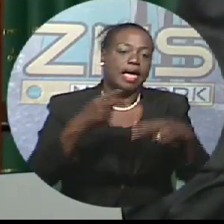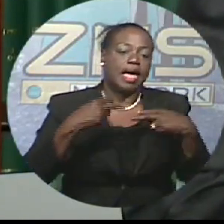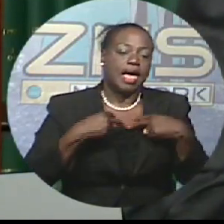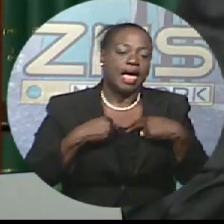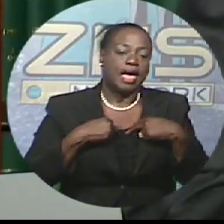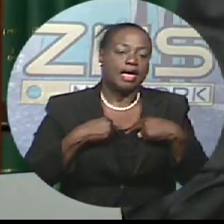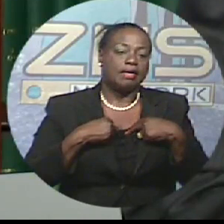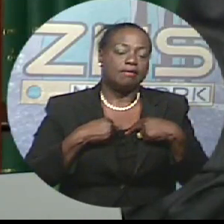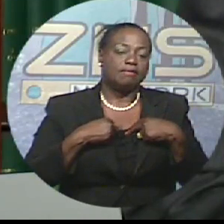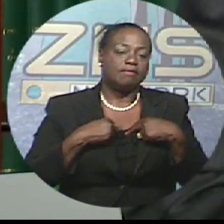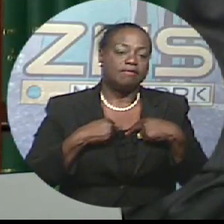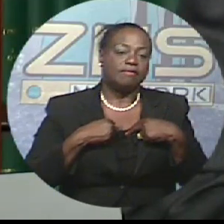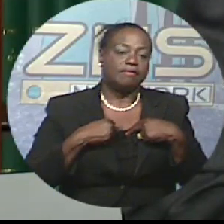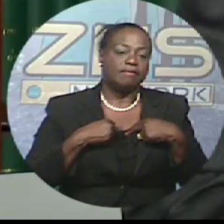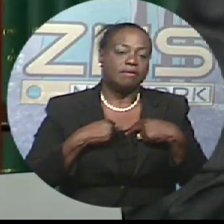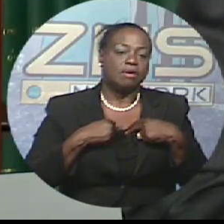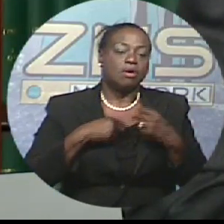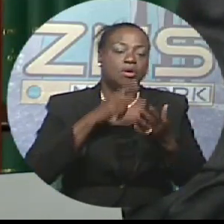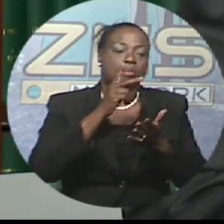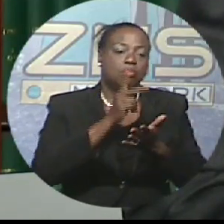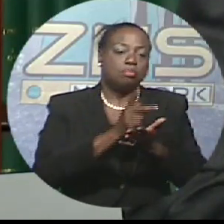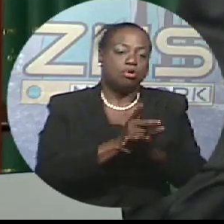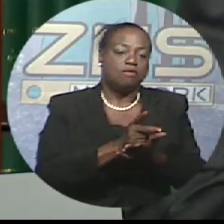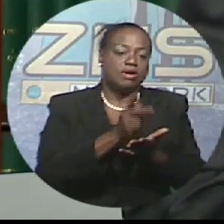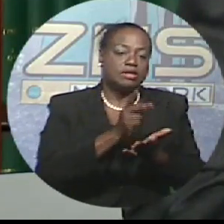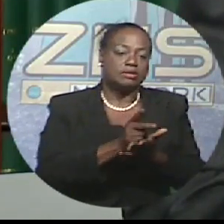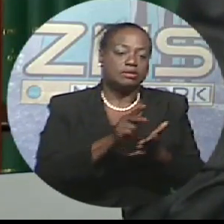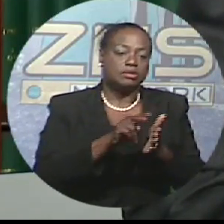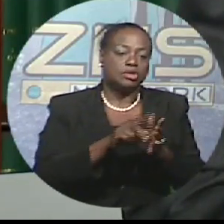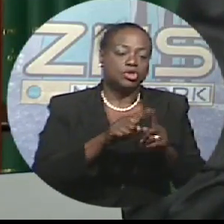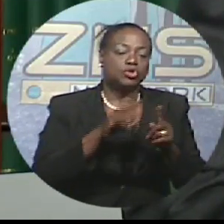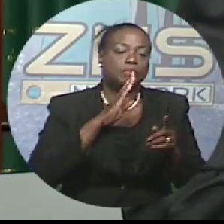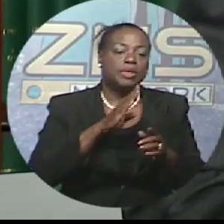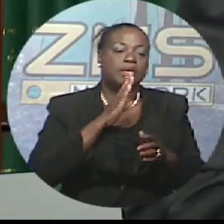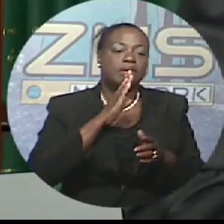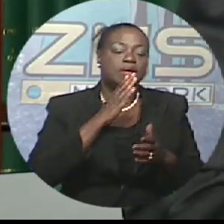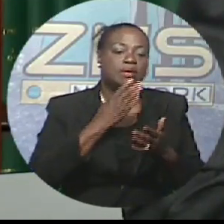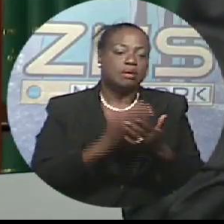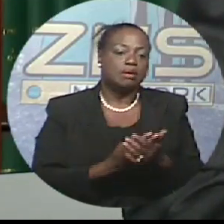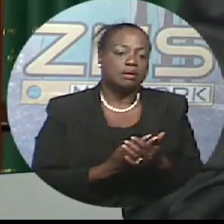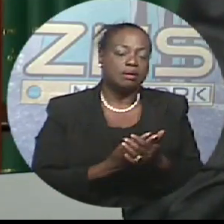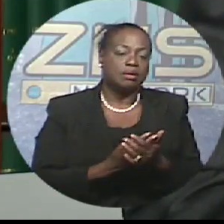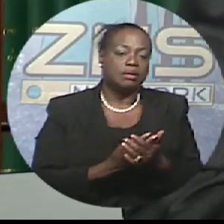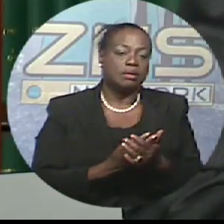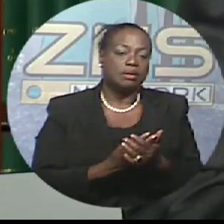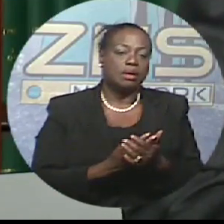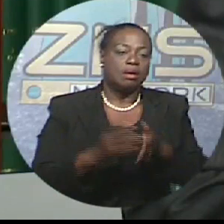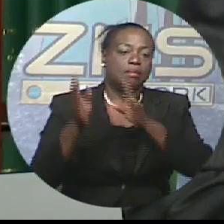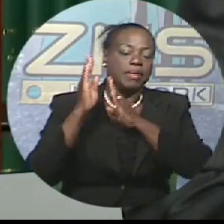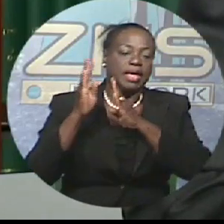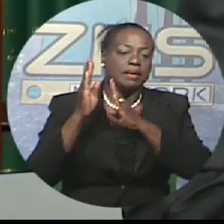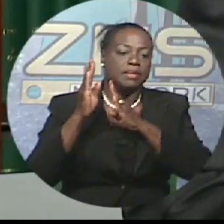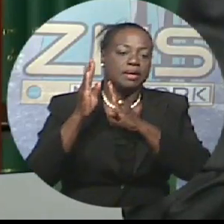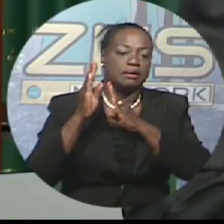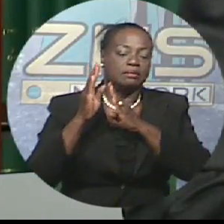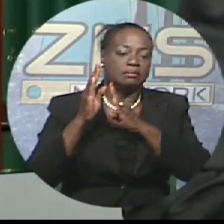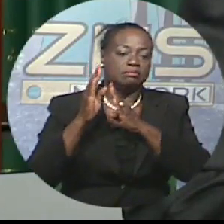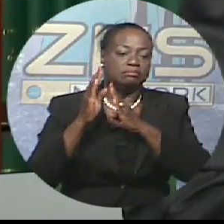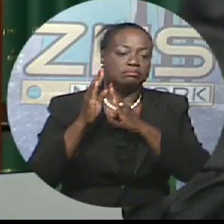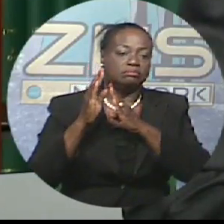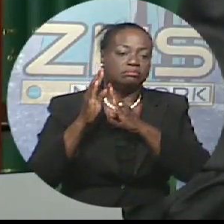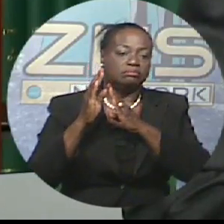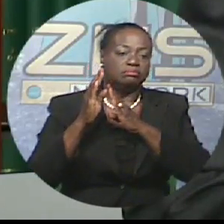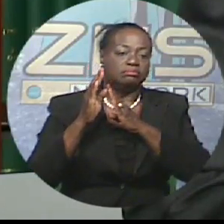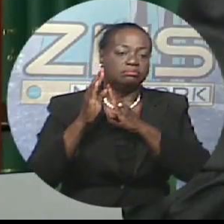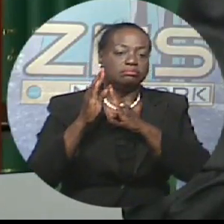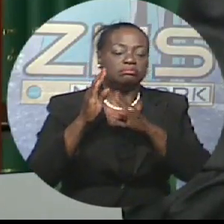themselves to be good corporate citizens in terms of the support of worthy educational,